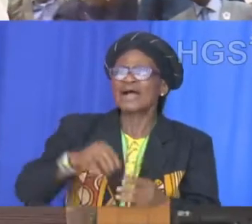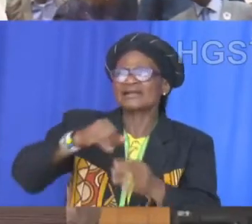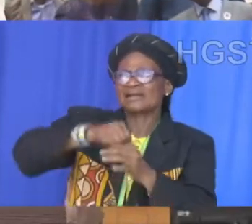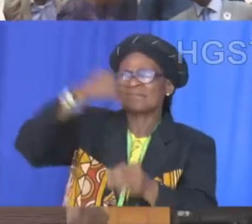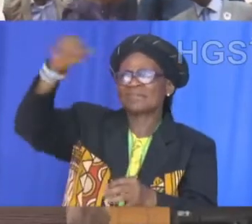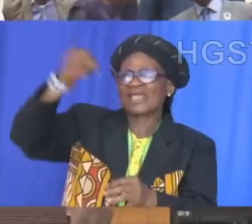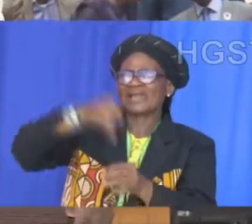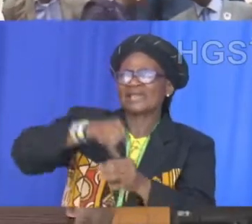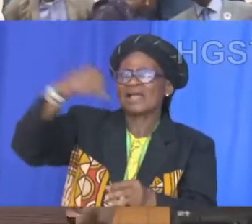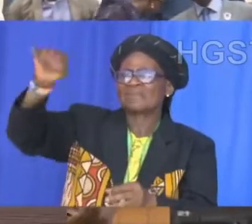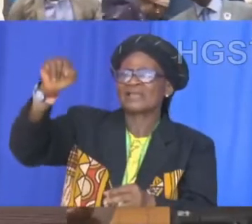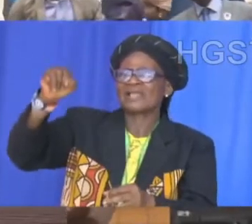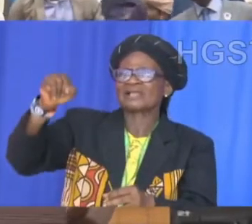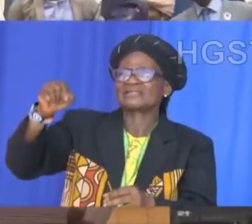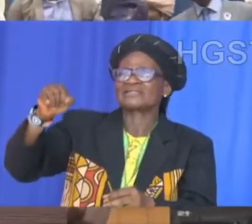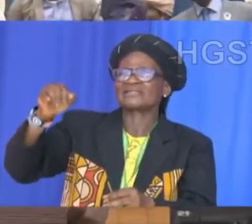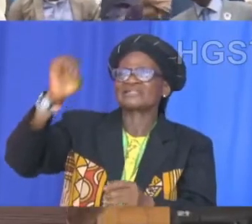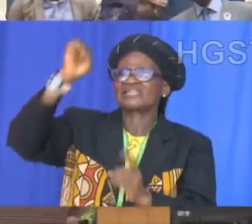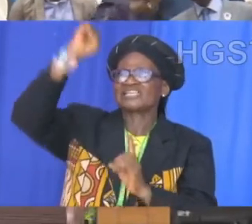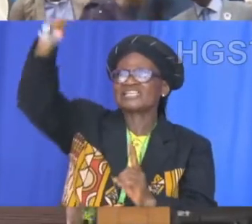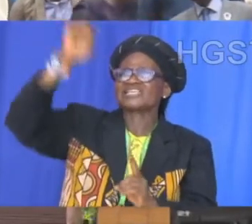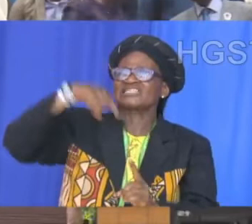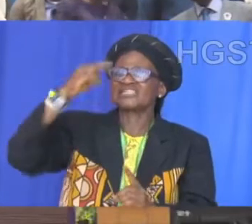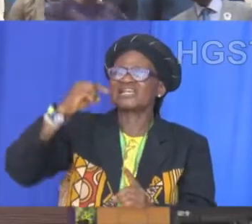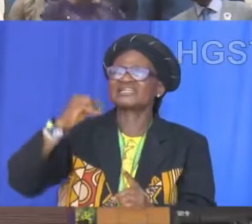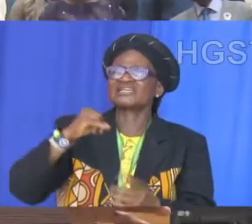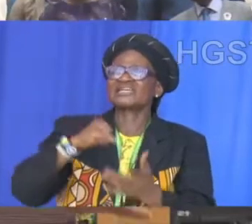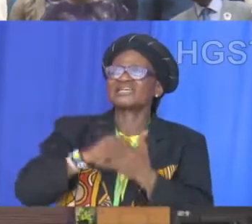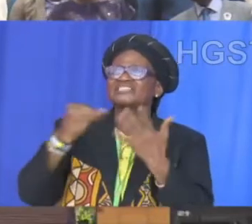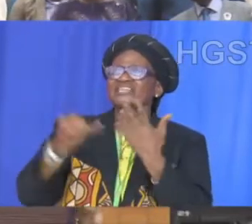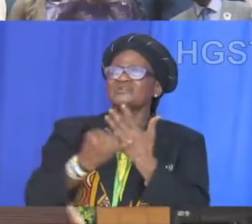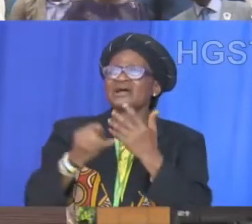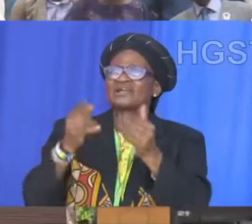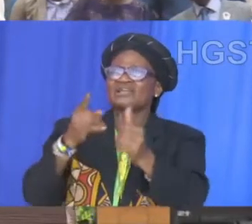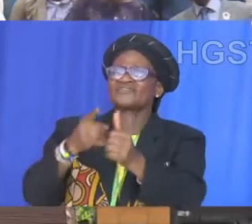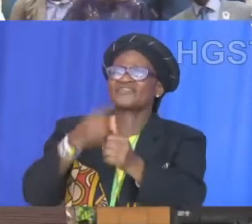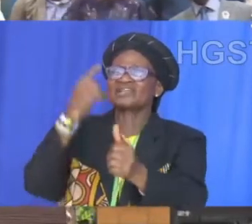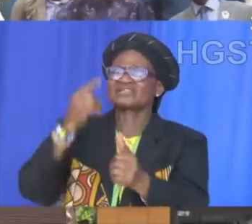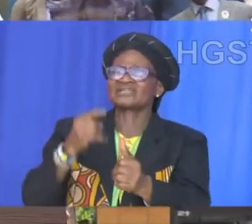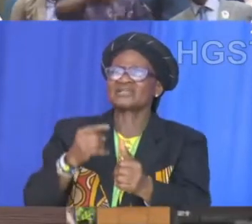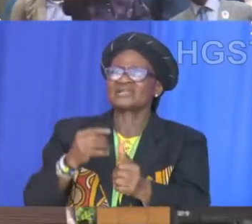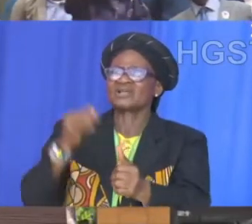He said, January 1st of the year that is ending,